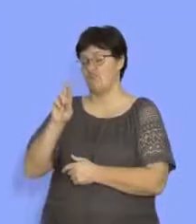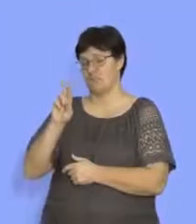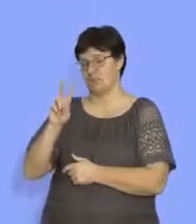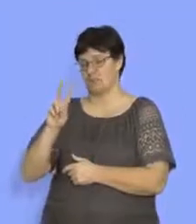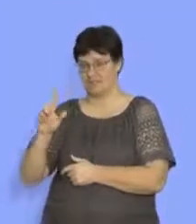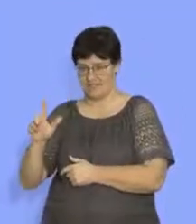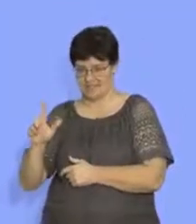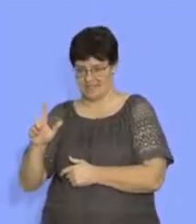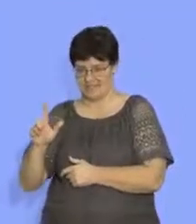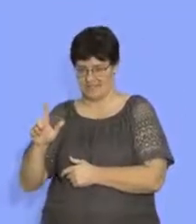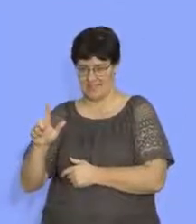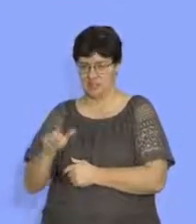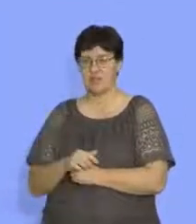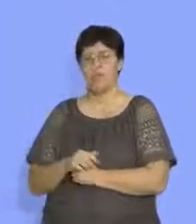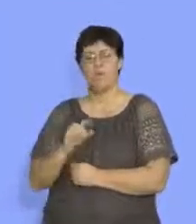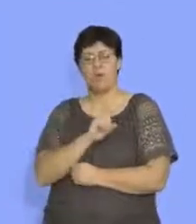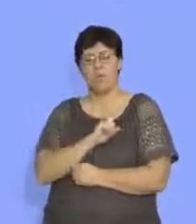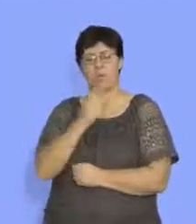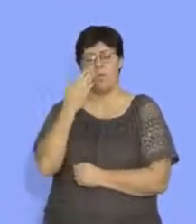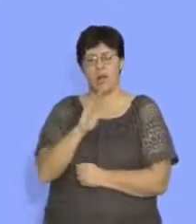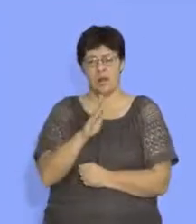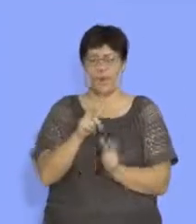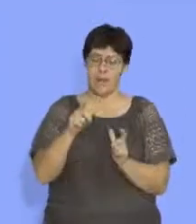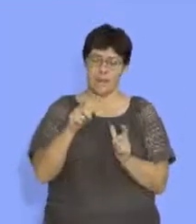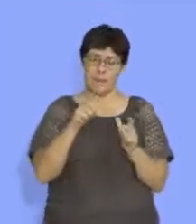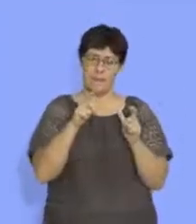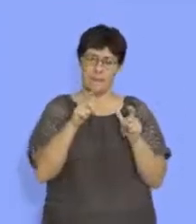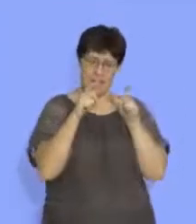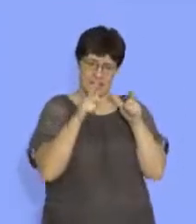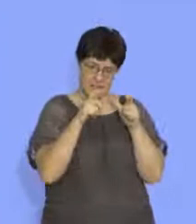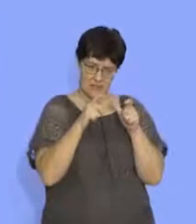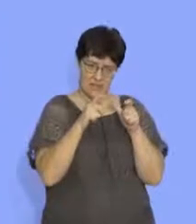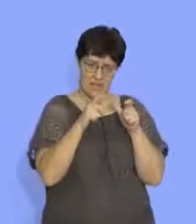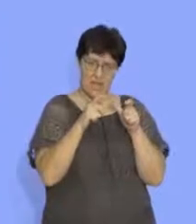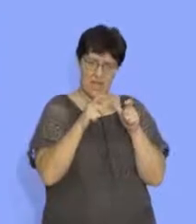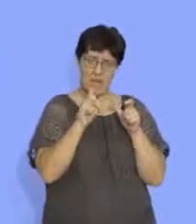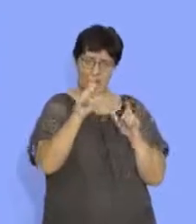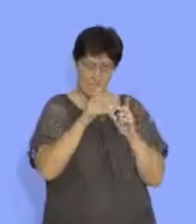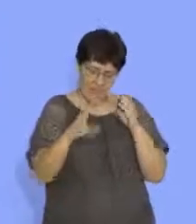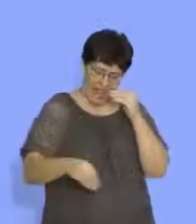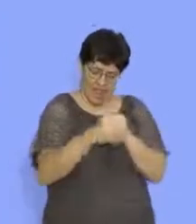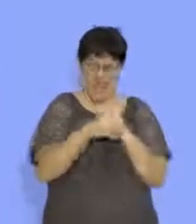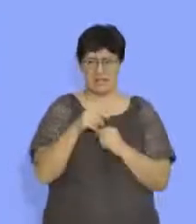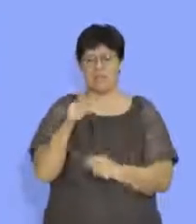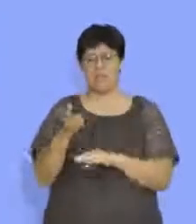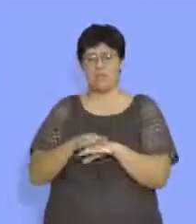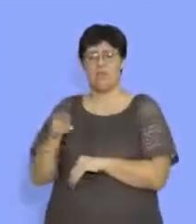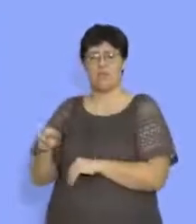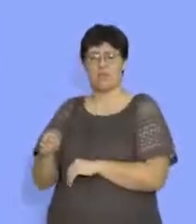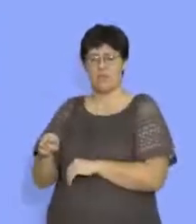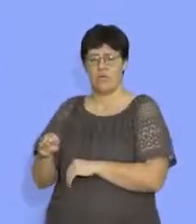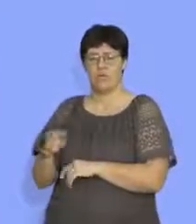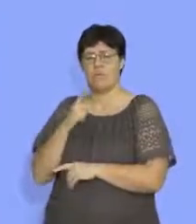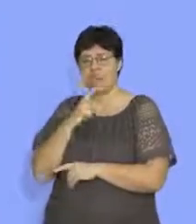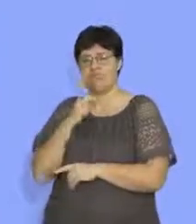the 27 rand. But because we know that the pizza costs 7 rand more than that,